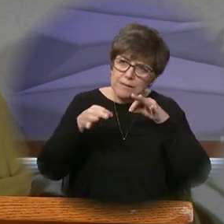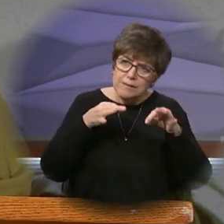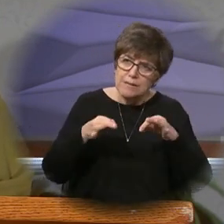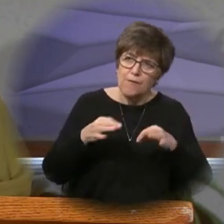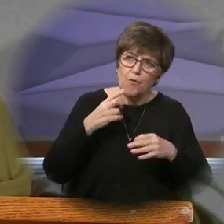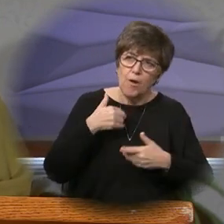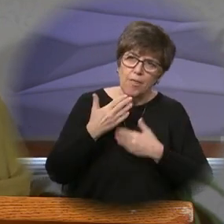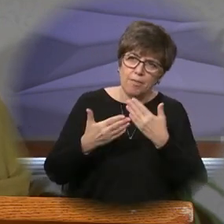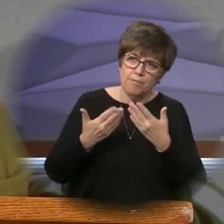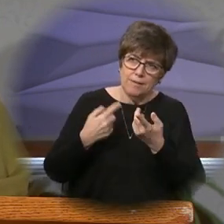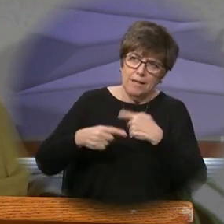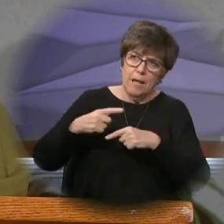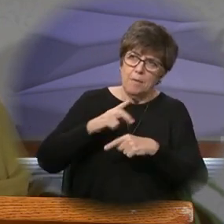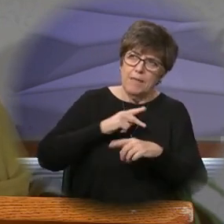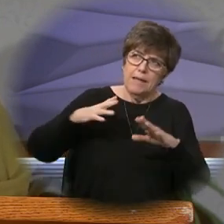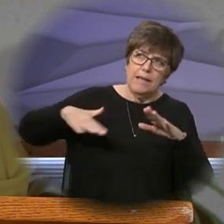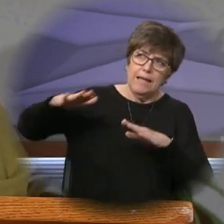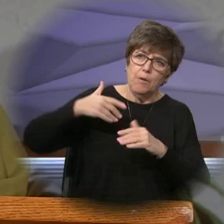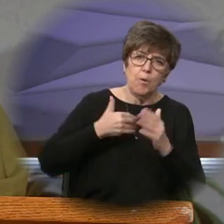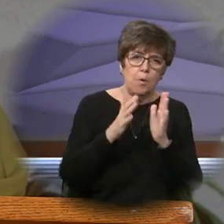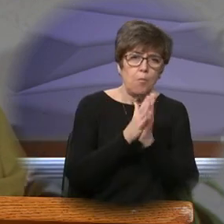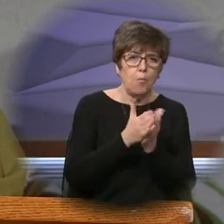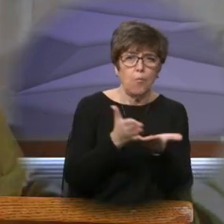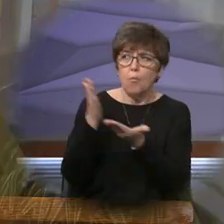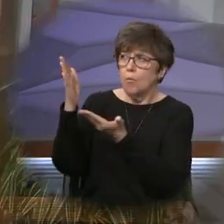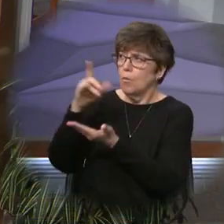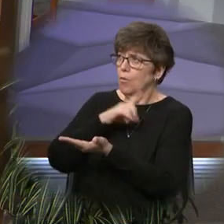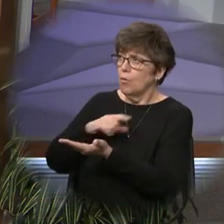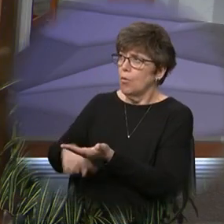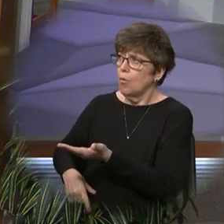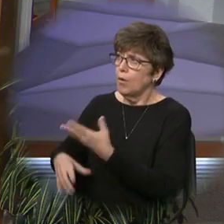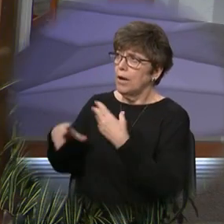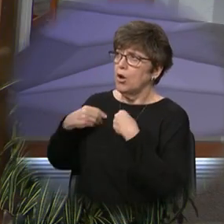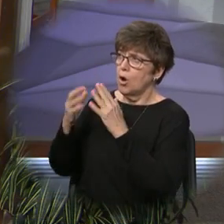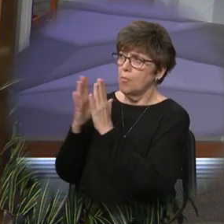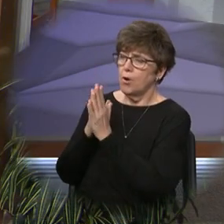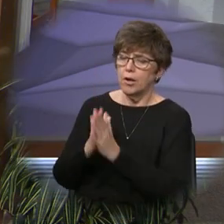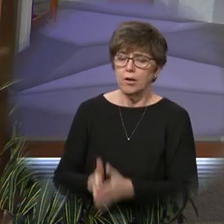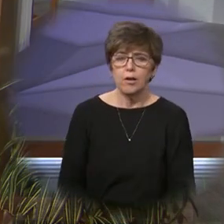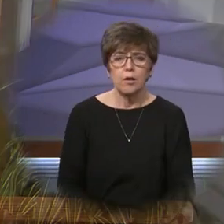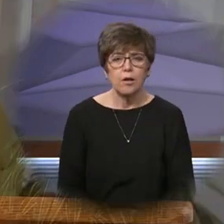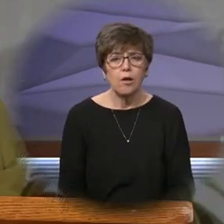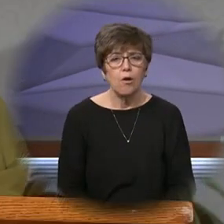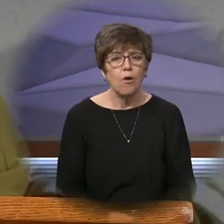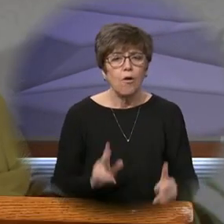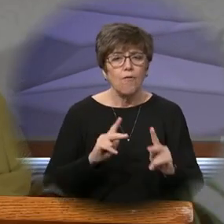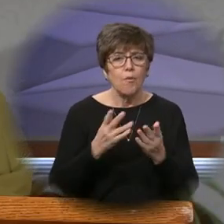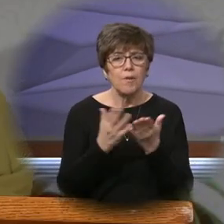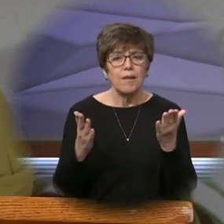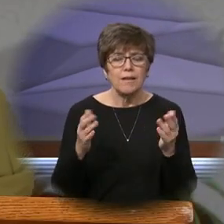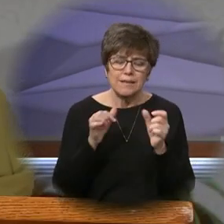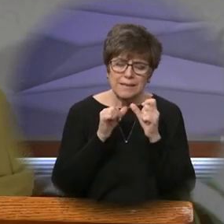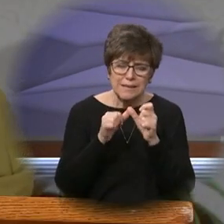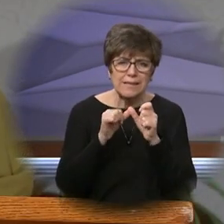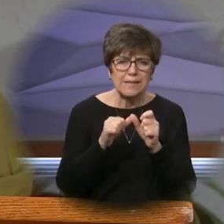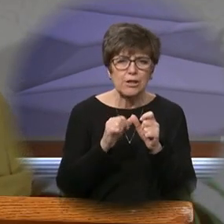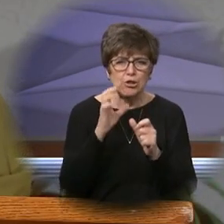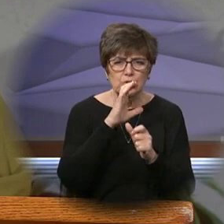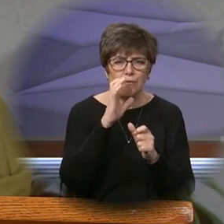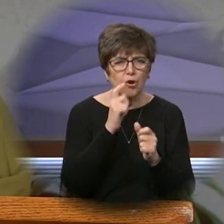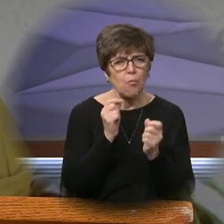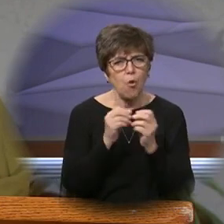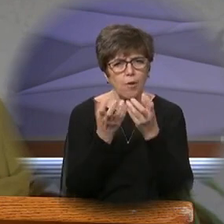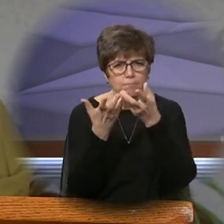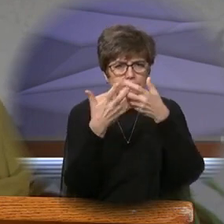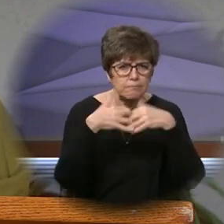coming of the kingdom, we pray to the Lord. Lord, hear our prayer. For the human race, constantly searching for